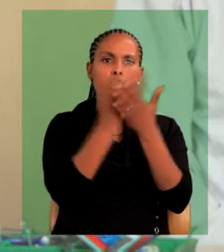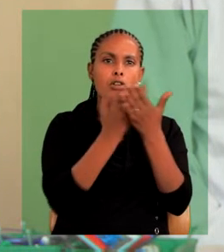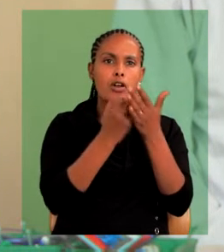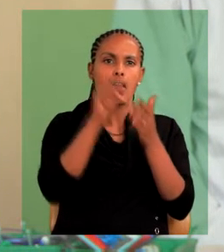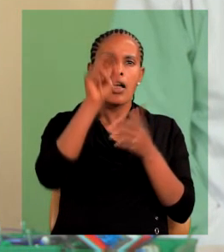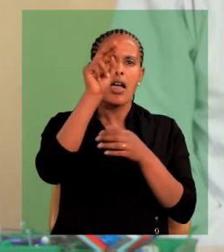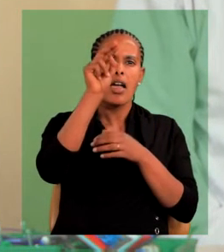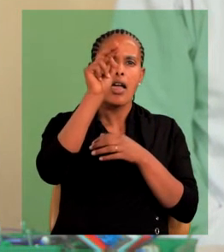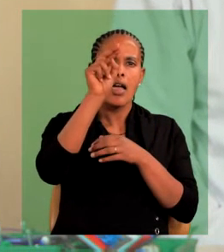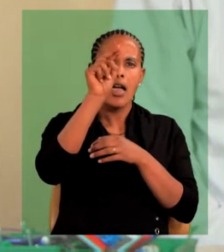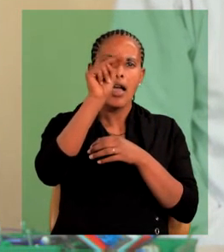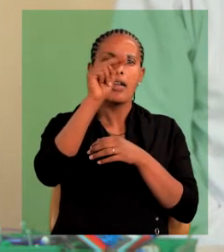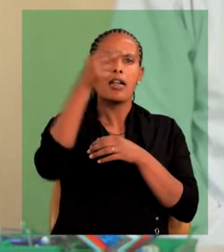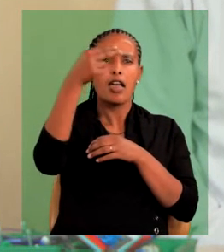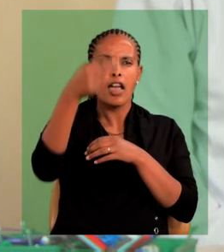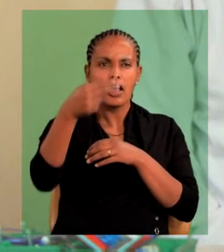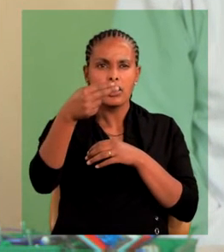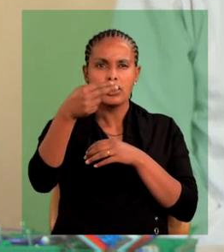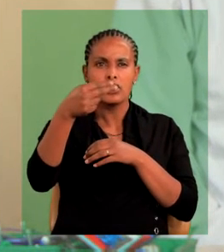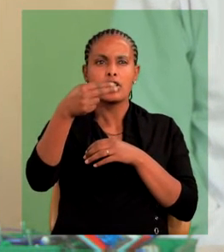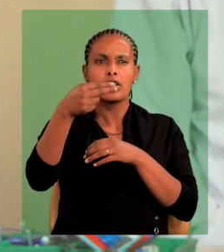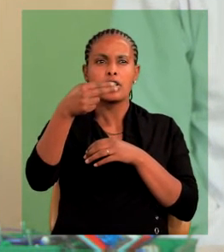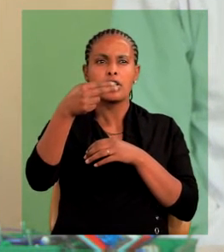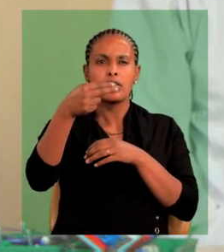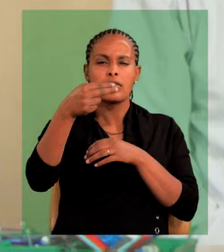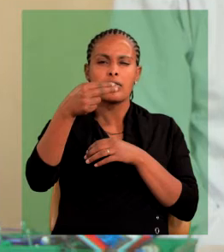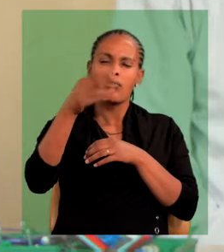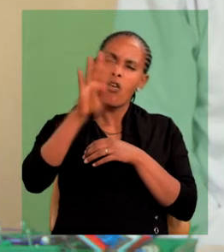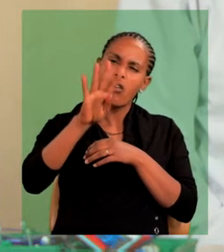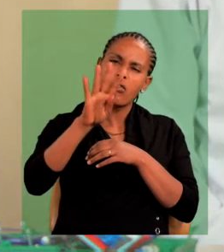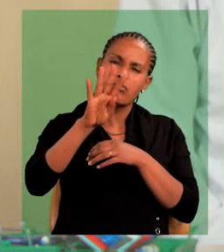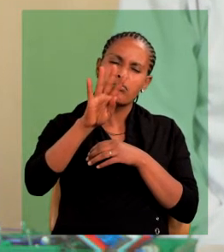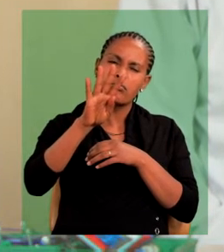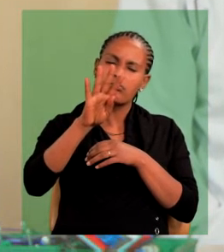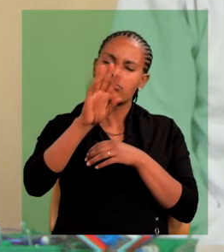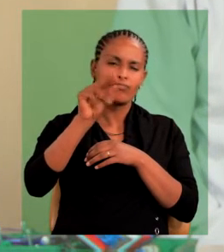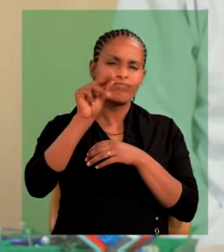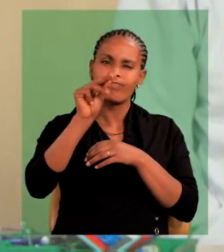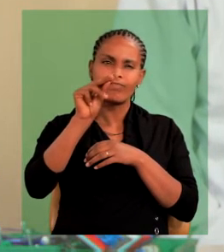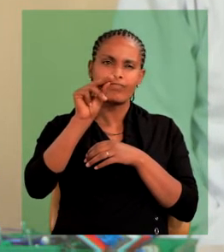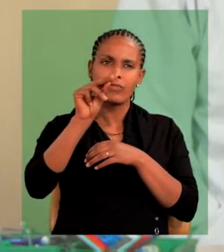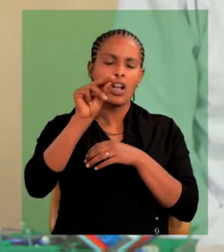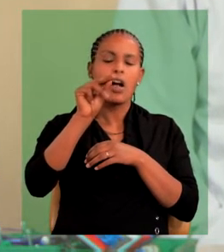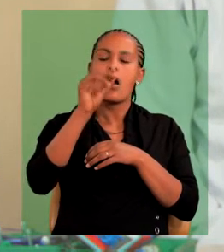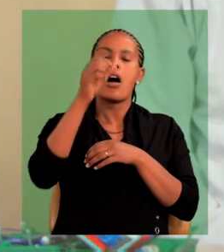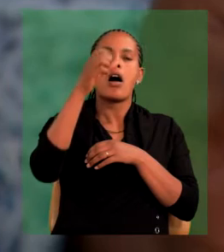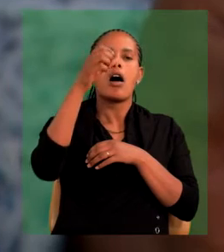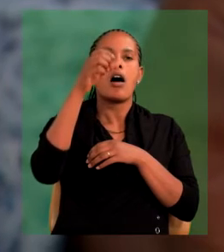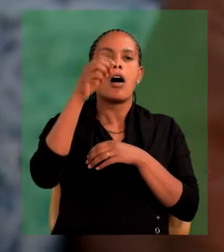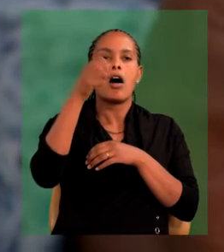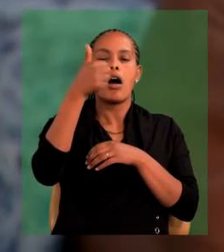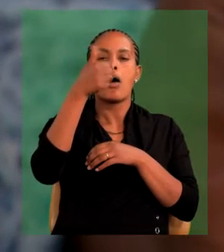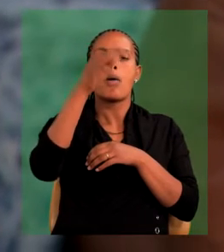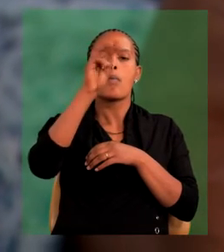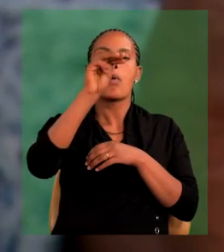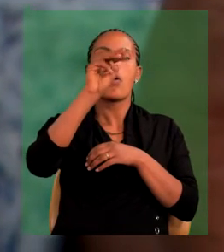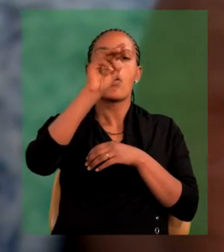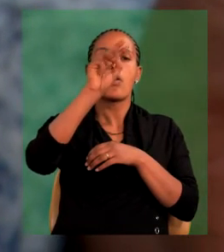NH. NH? Four. That is ammonium ion. Ammonia.